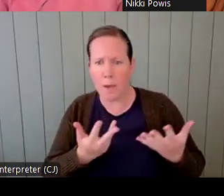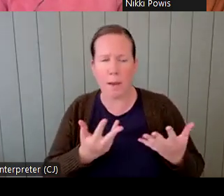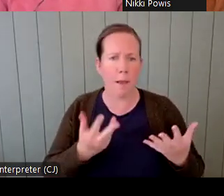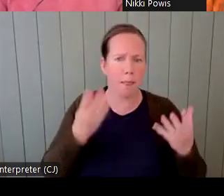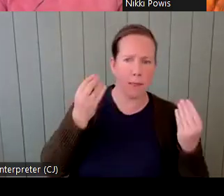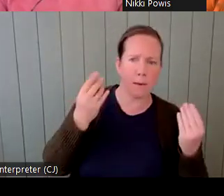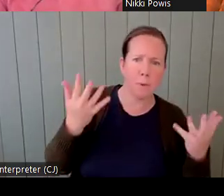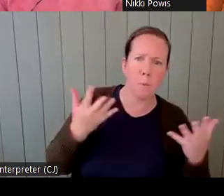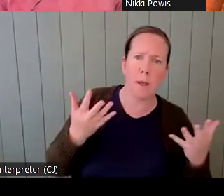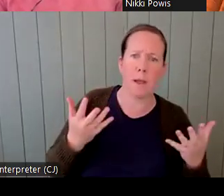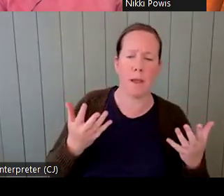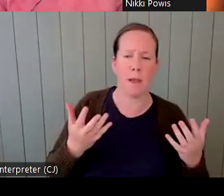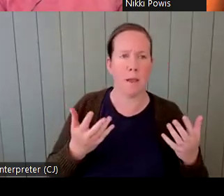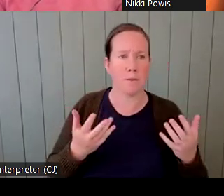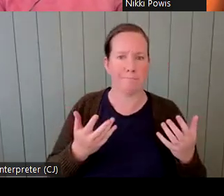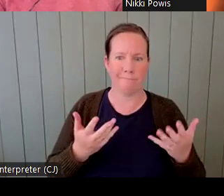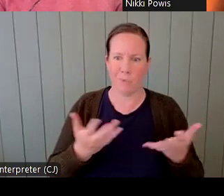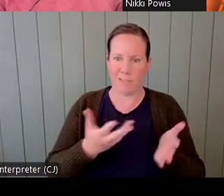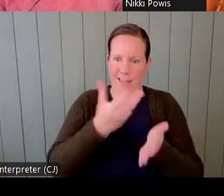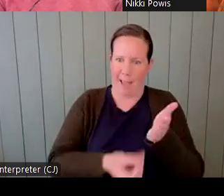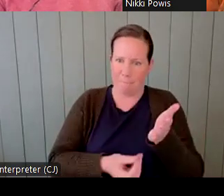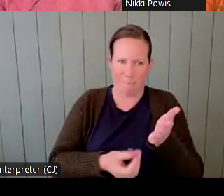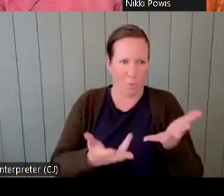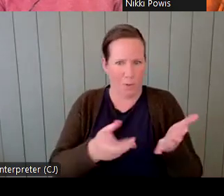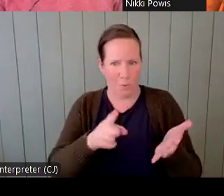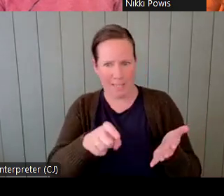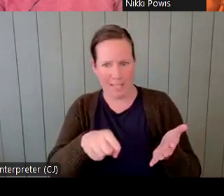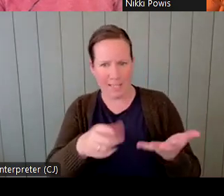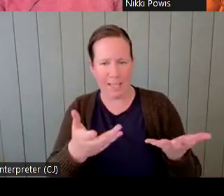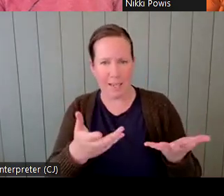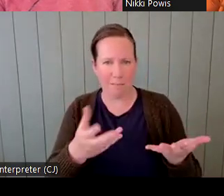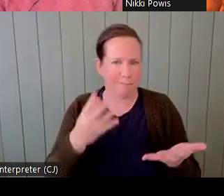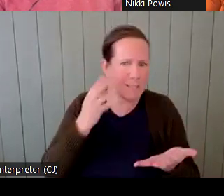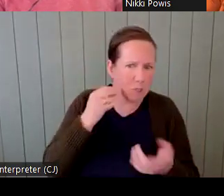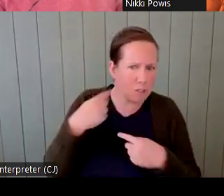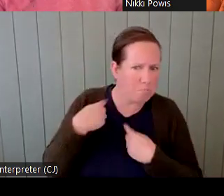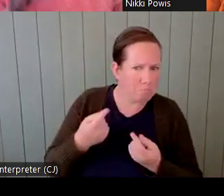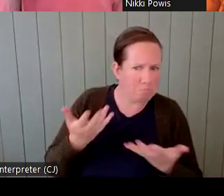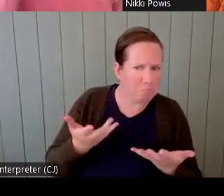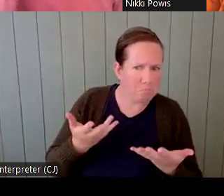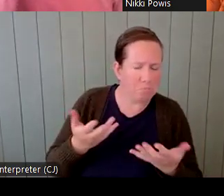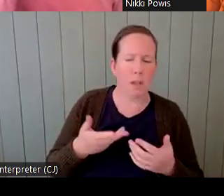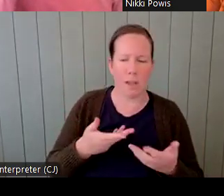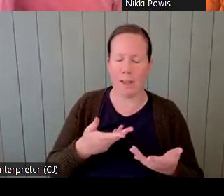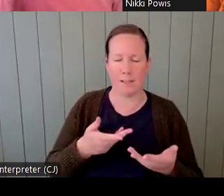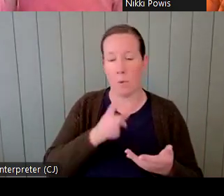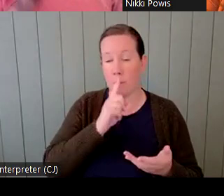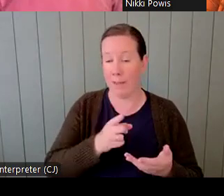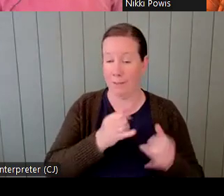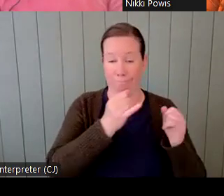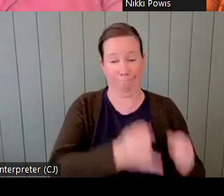your community, what have you found, what's your experience been, and then we just kind of take it from there. It's very